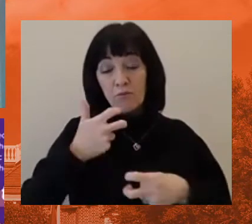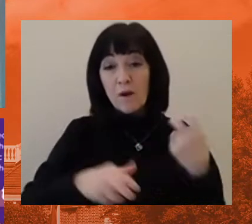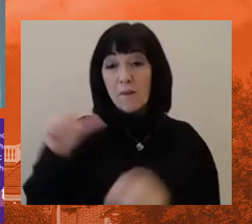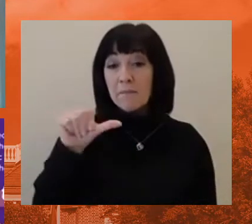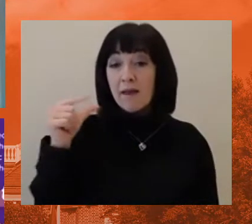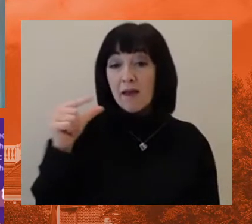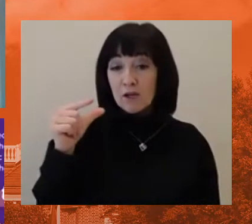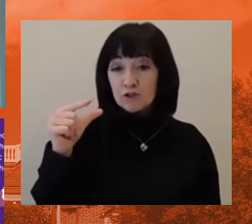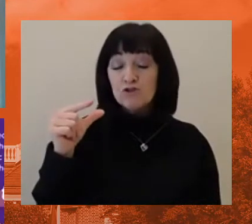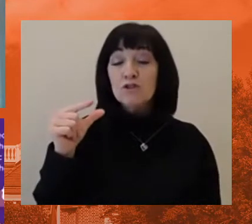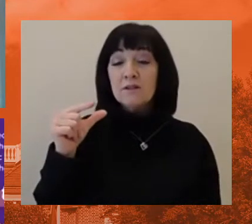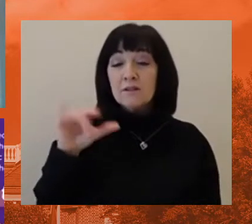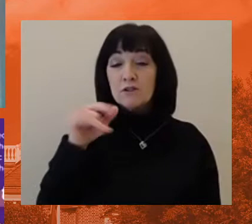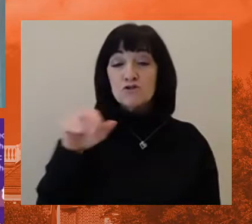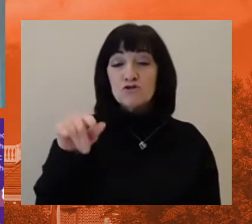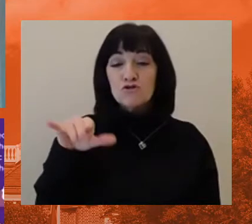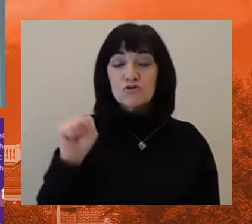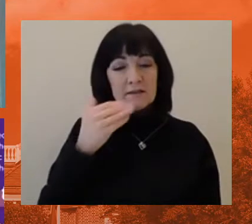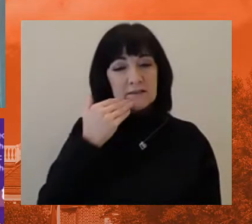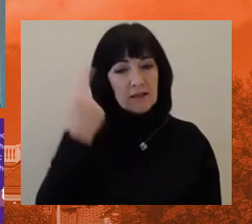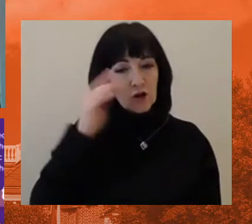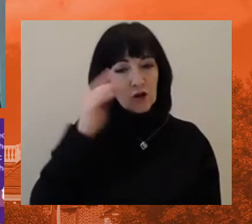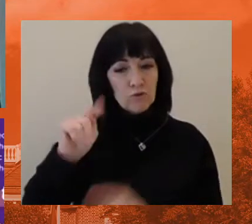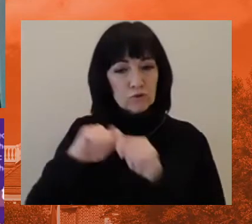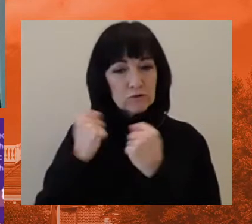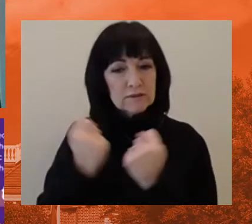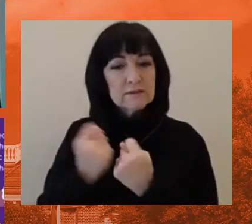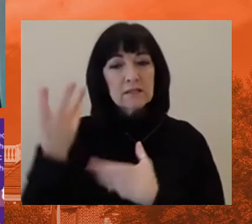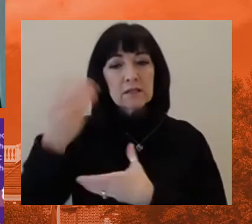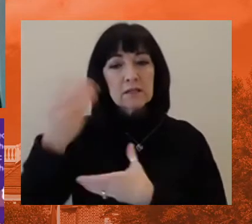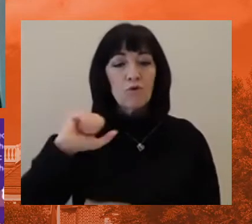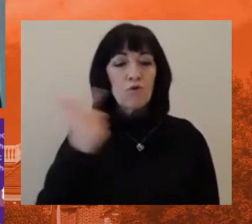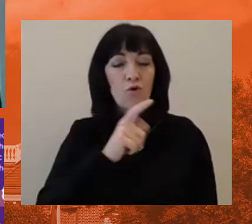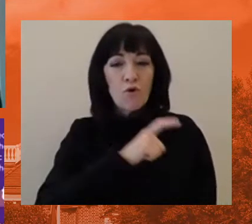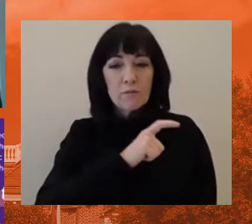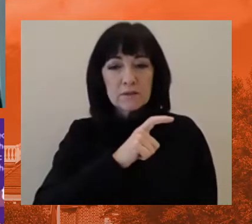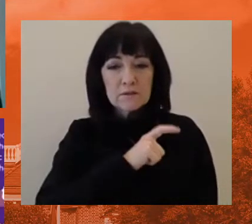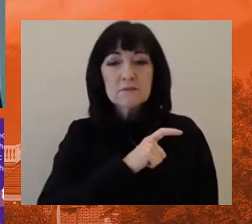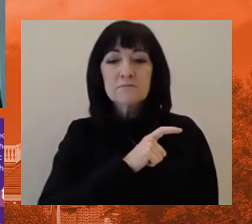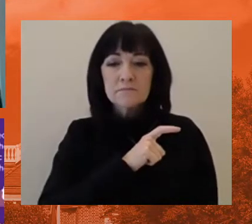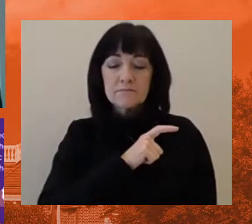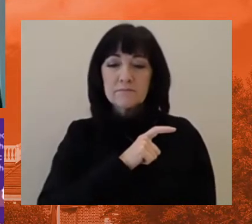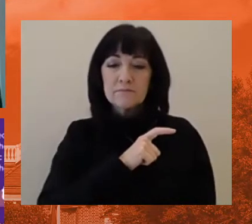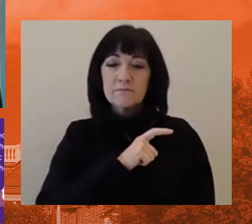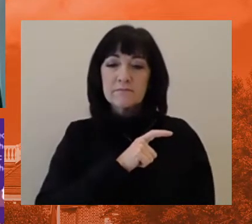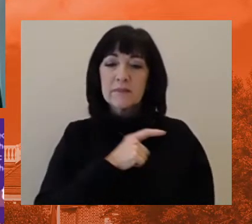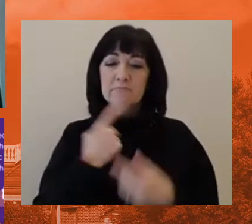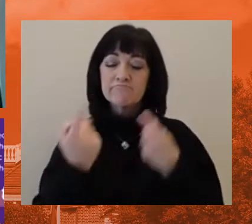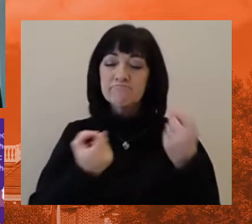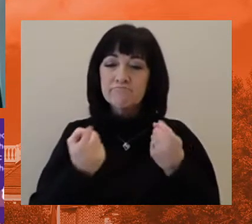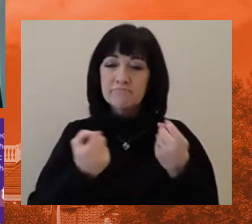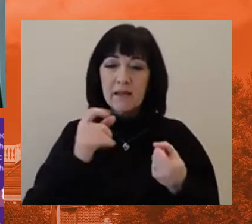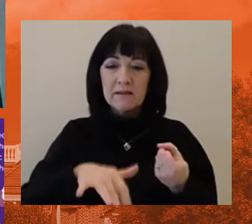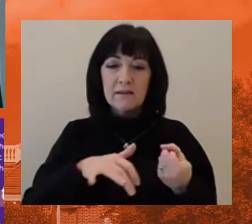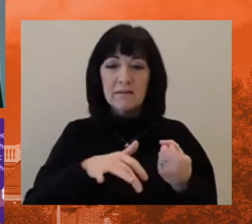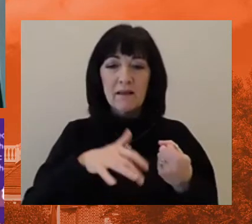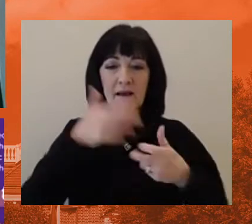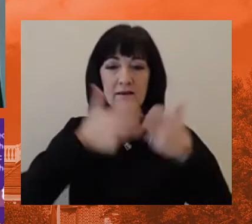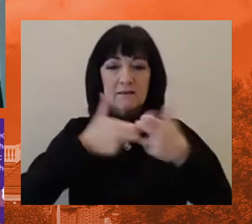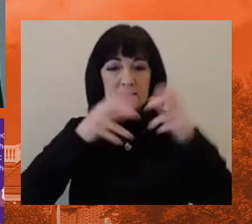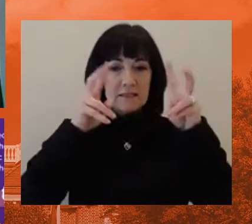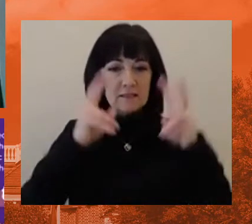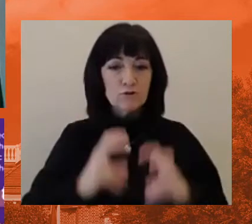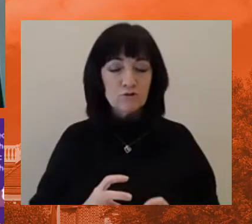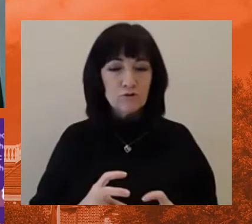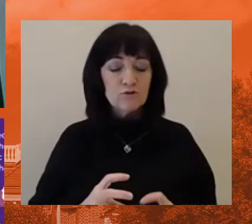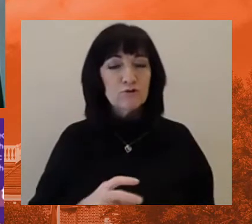prosecutors and your team working with law enforcement on these issues. Thank you, Governor Carney. And let me just start by